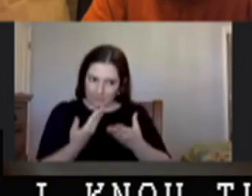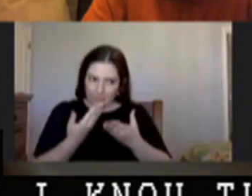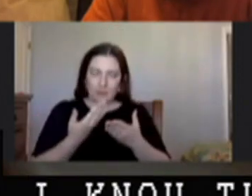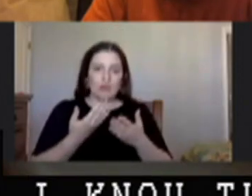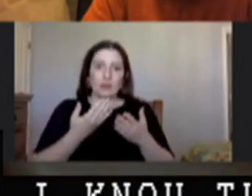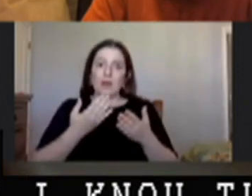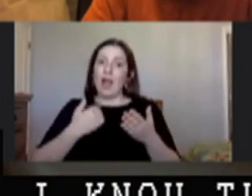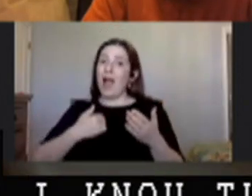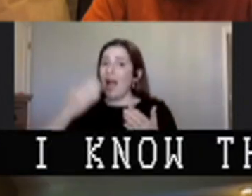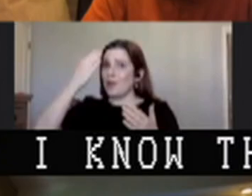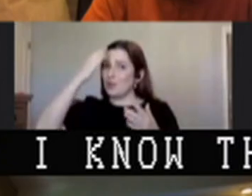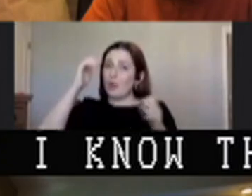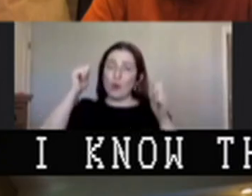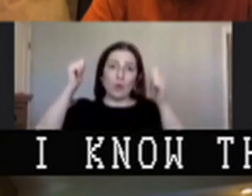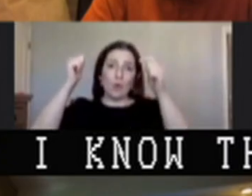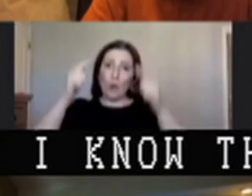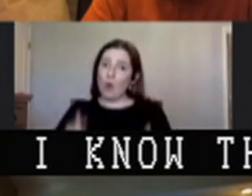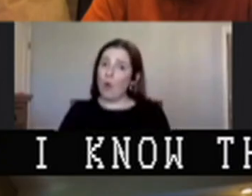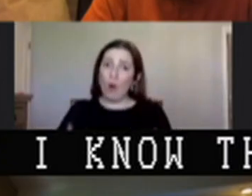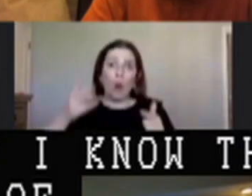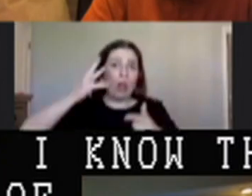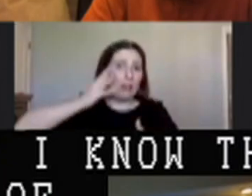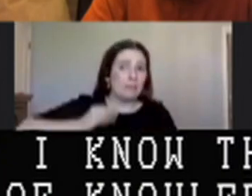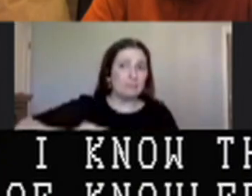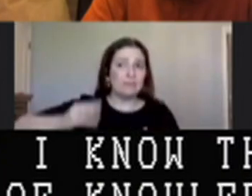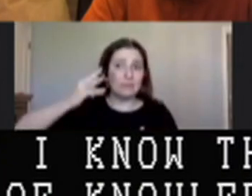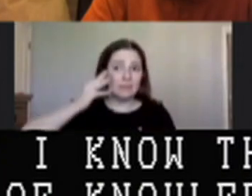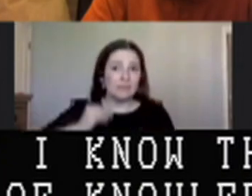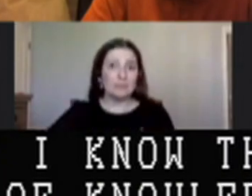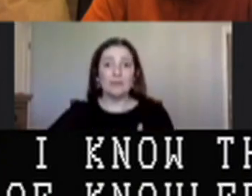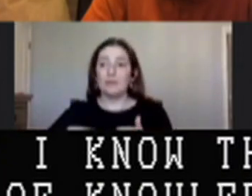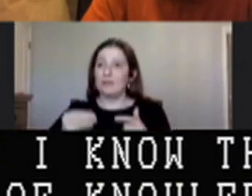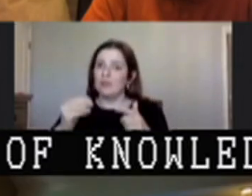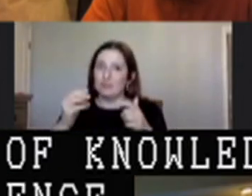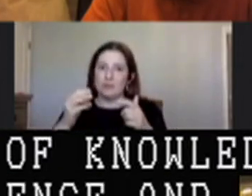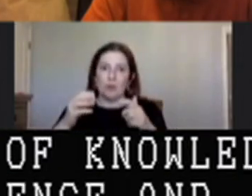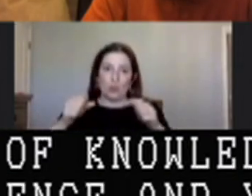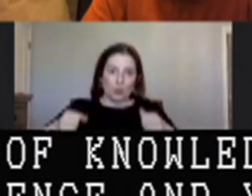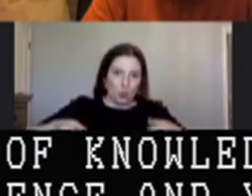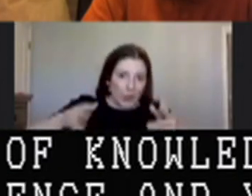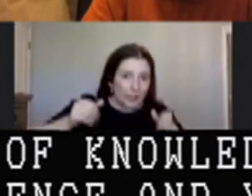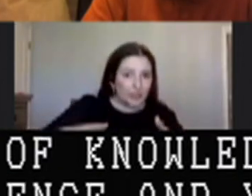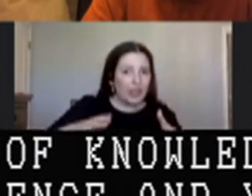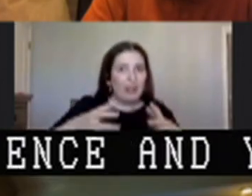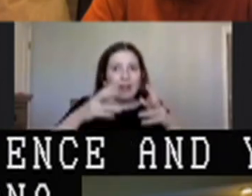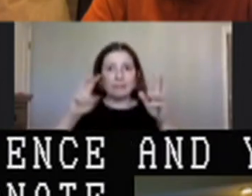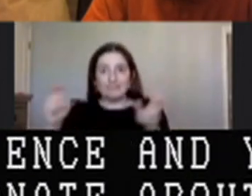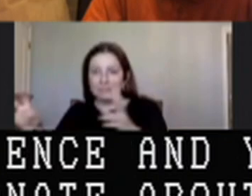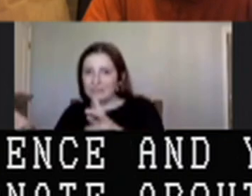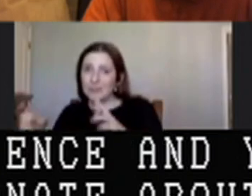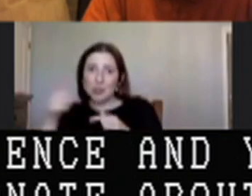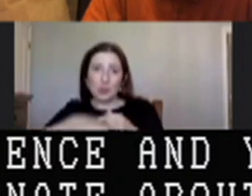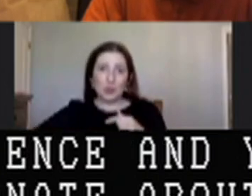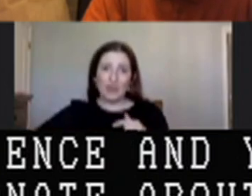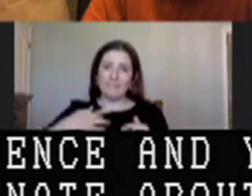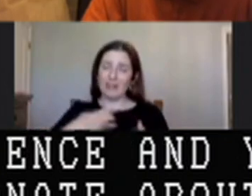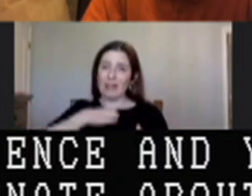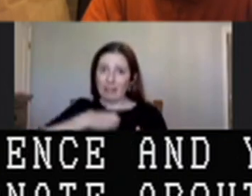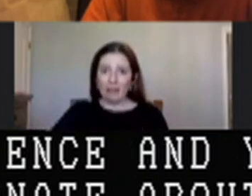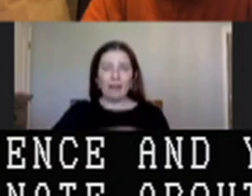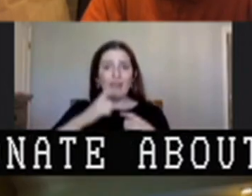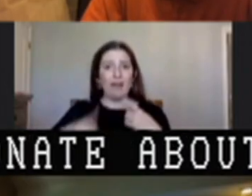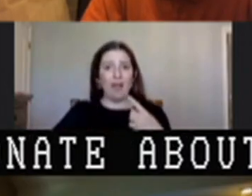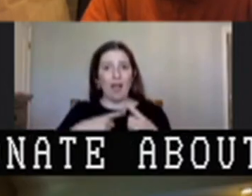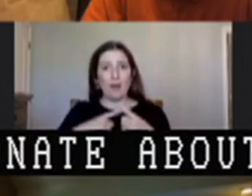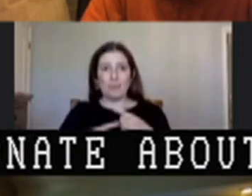of knowledge, lived experience, and you certainly are passionate about these issues. And you know, we want you to have faith in